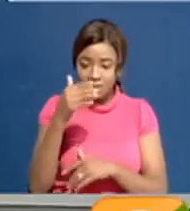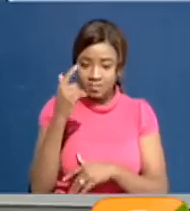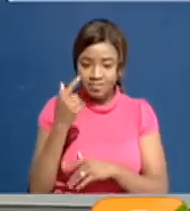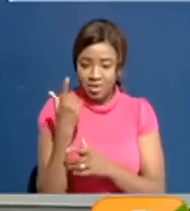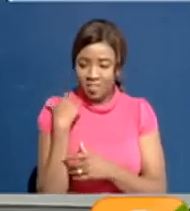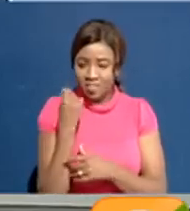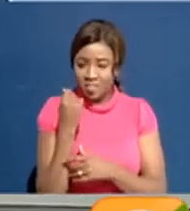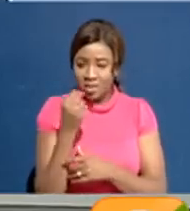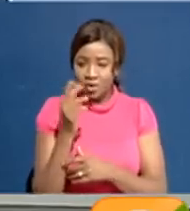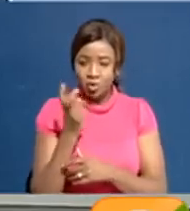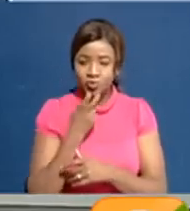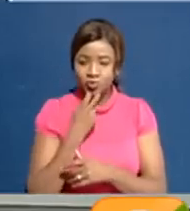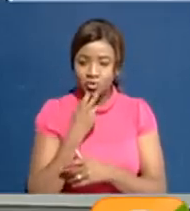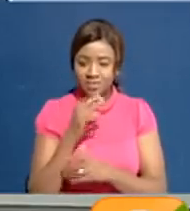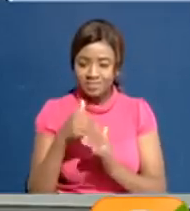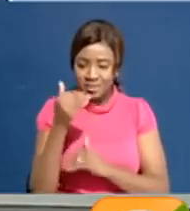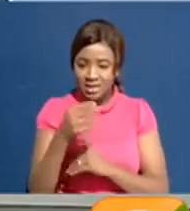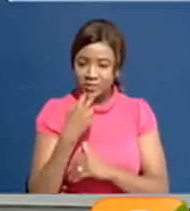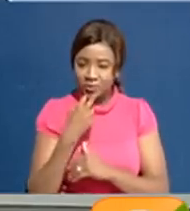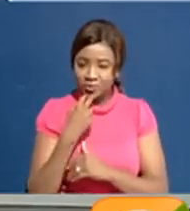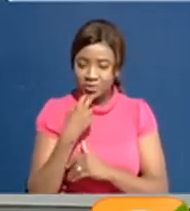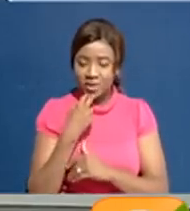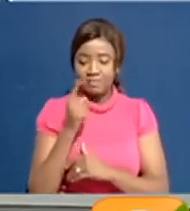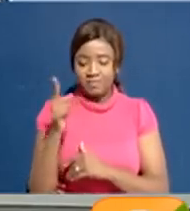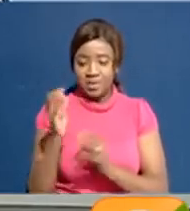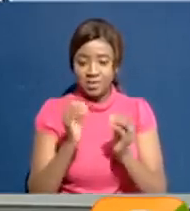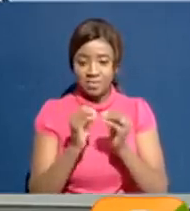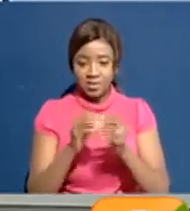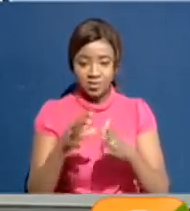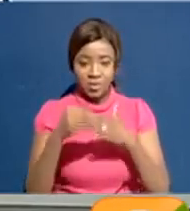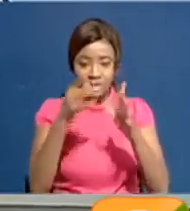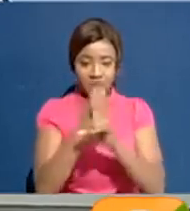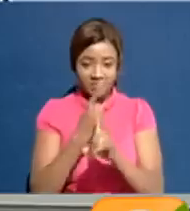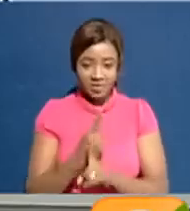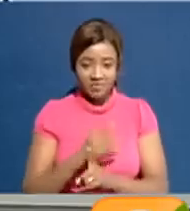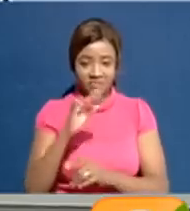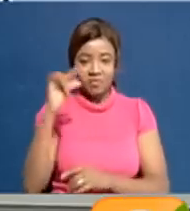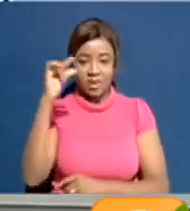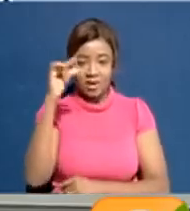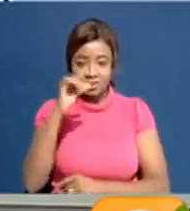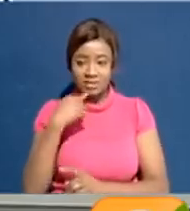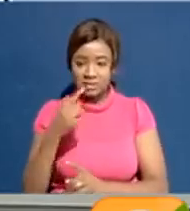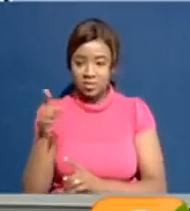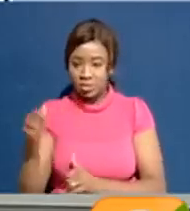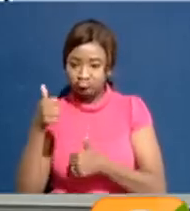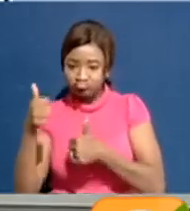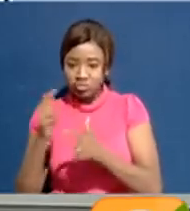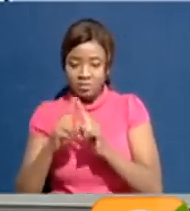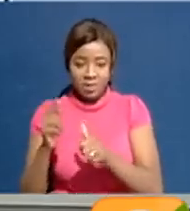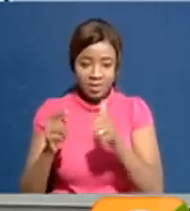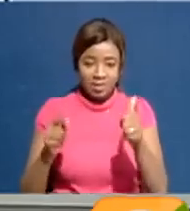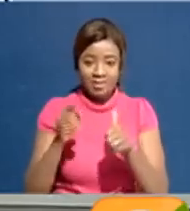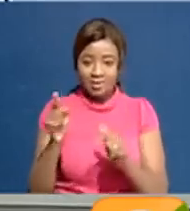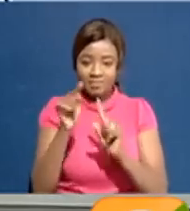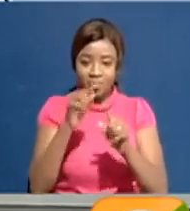on Tuesday. However, as Martin Munene reports, a section of leaders from Garissa have defended Haji's nomination, saying